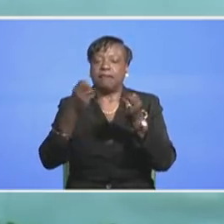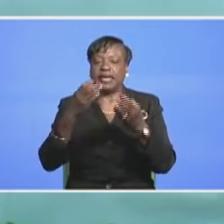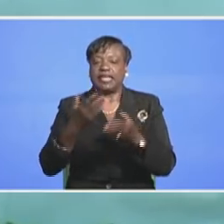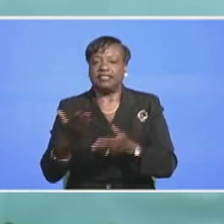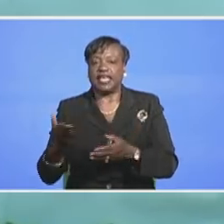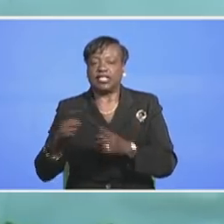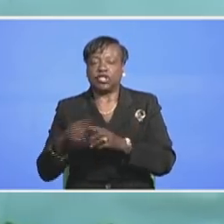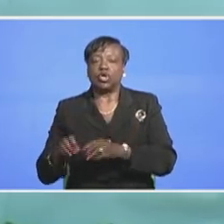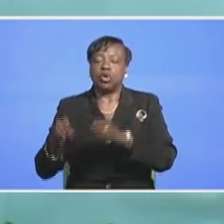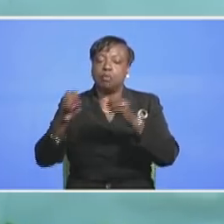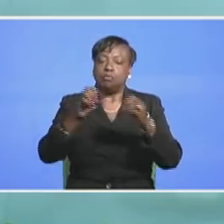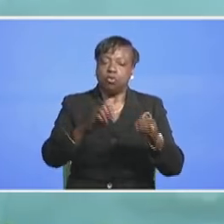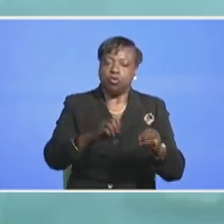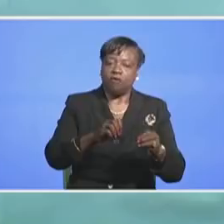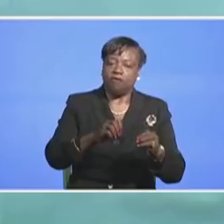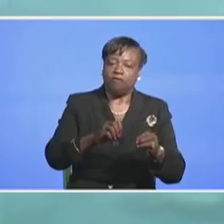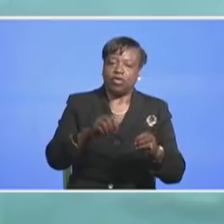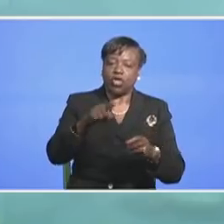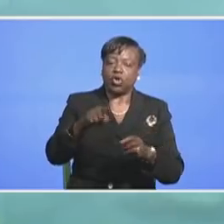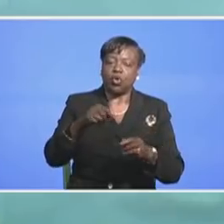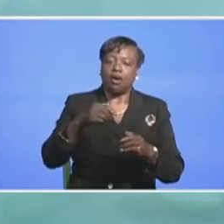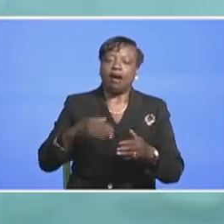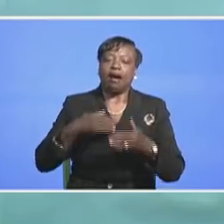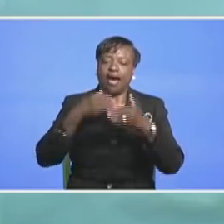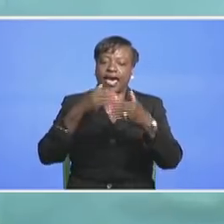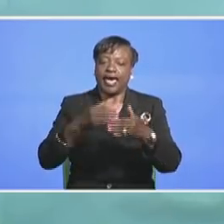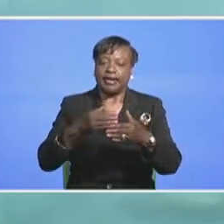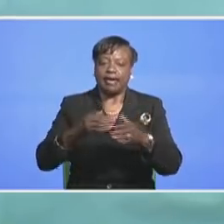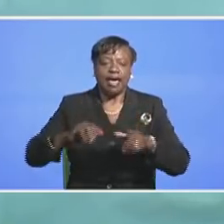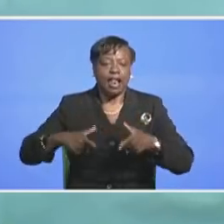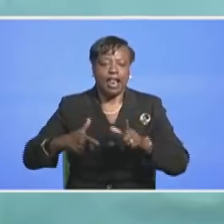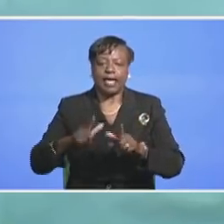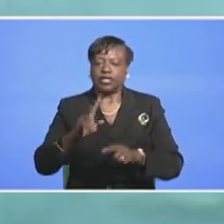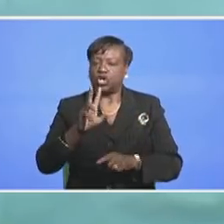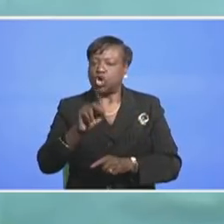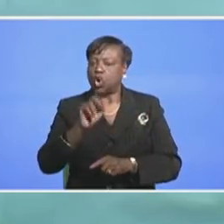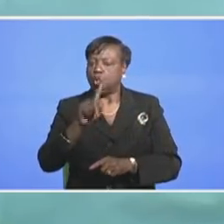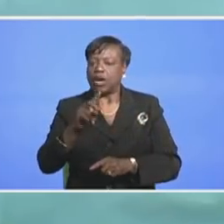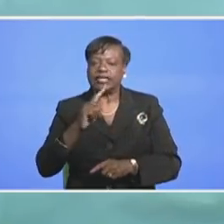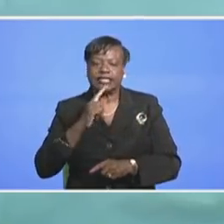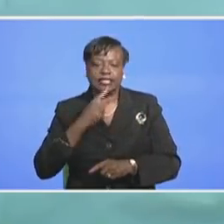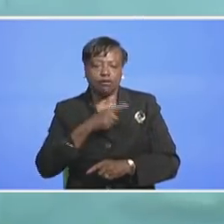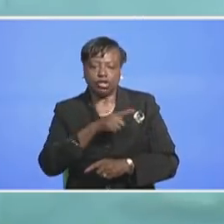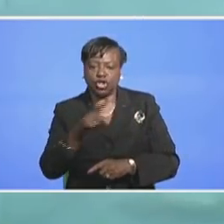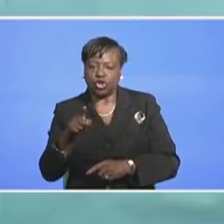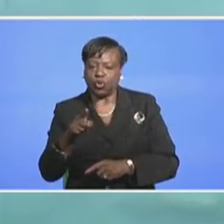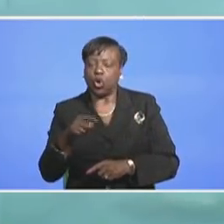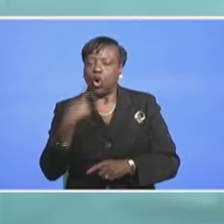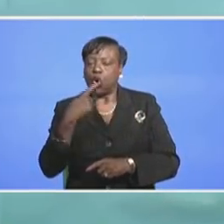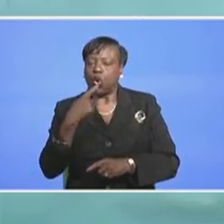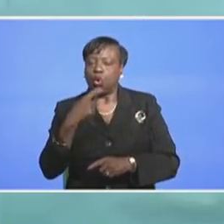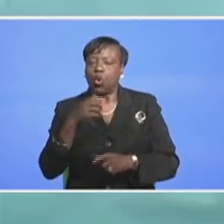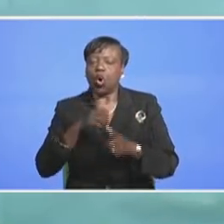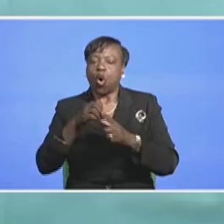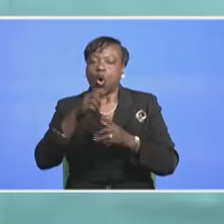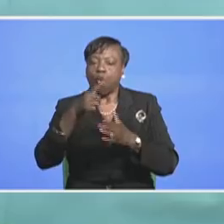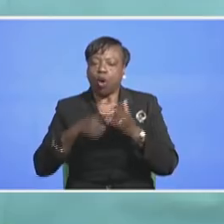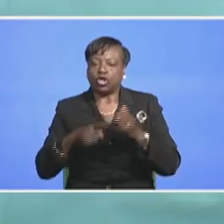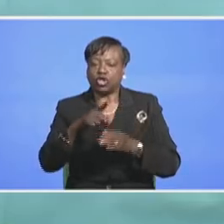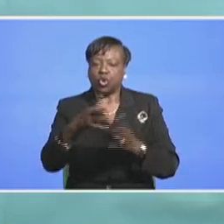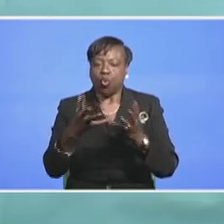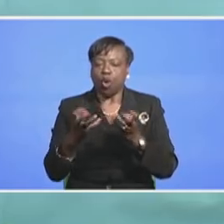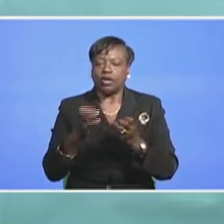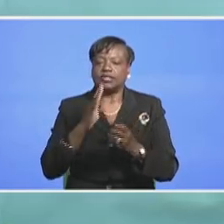do very well. Let nobody discourage you from who or what you want to legitimately be.